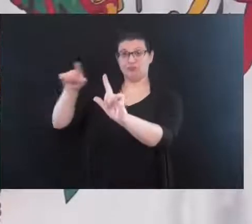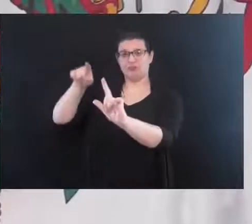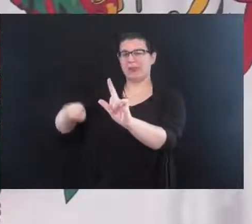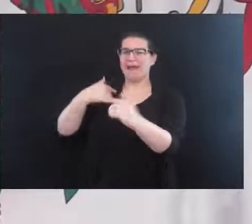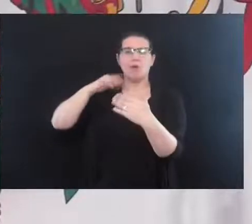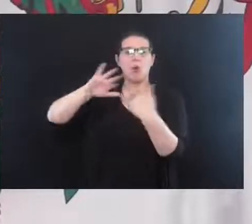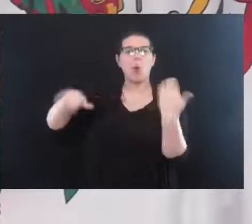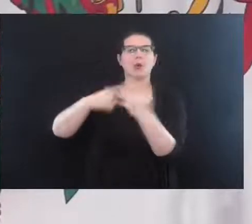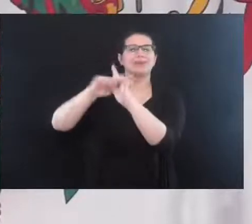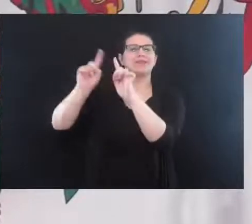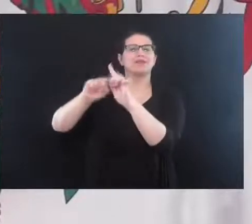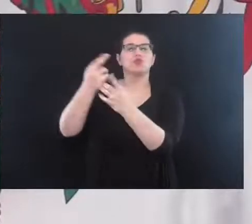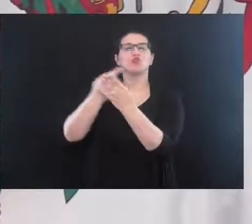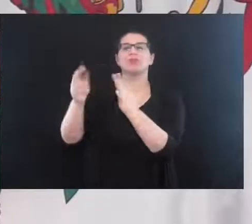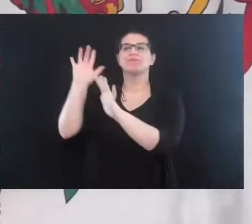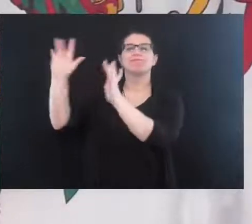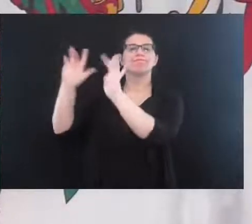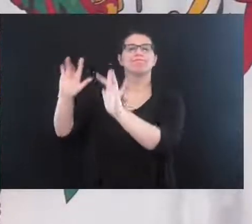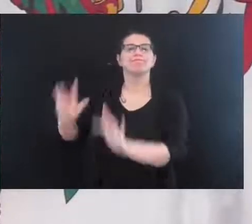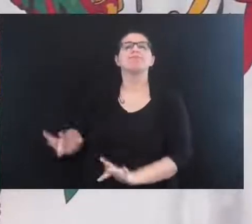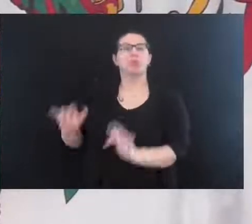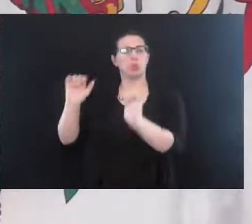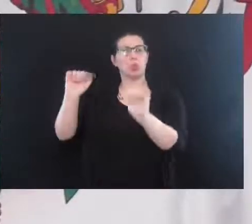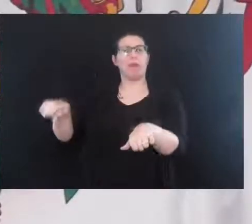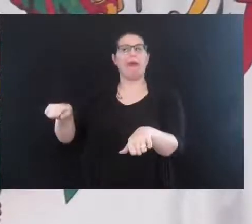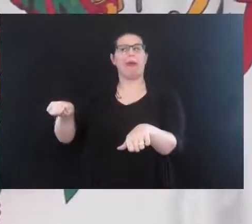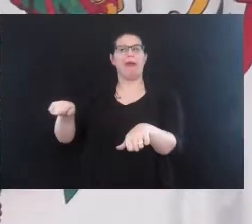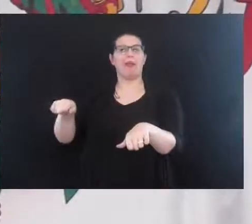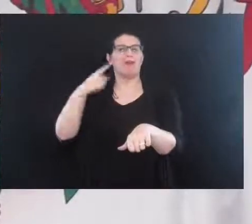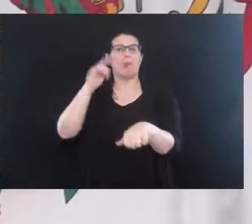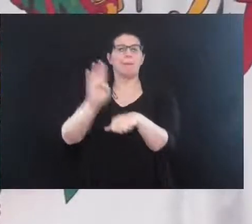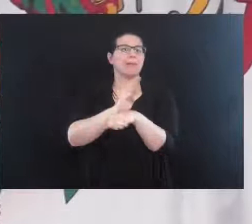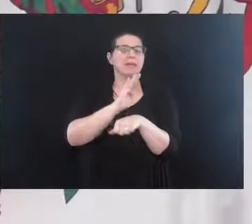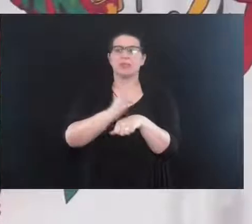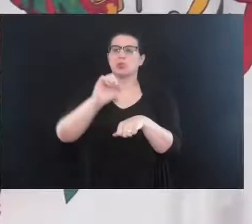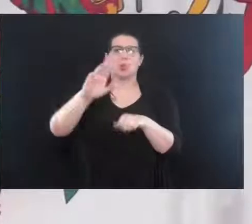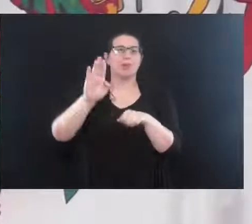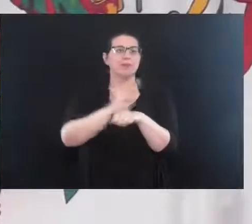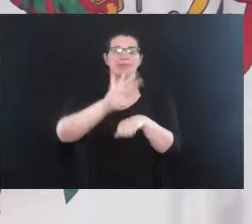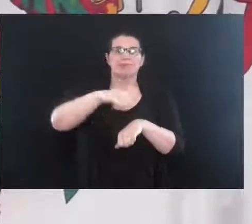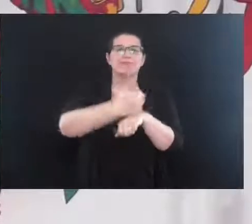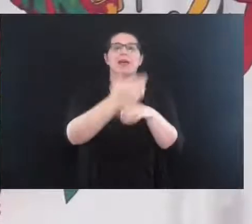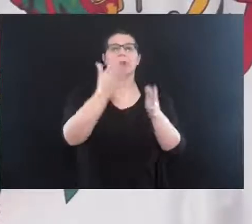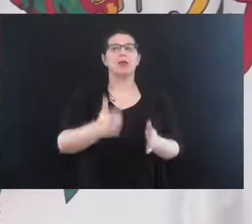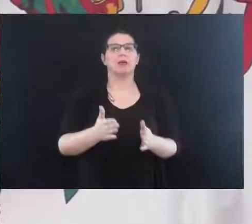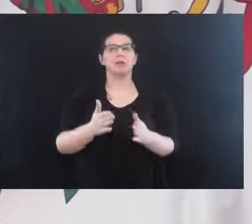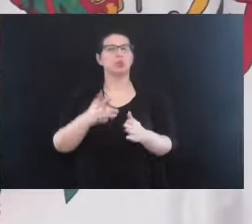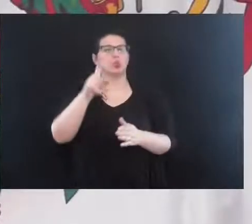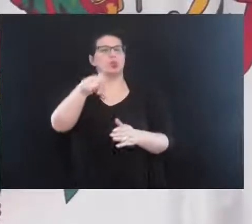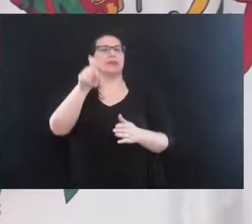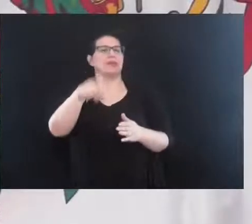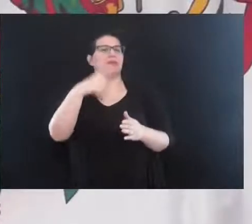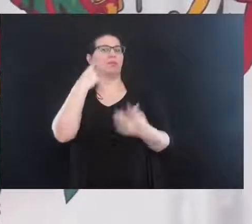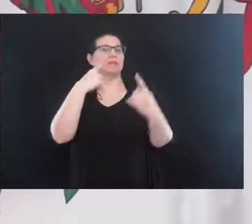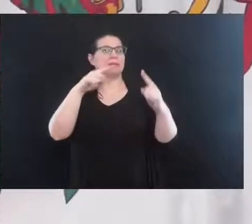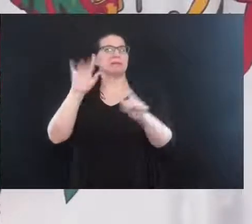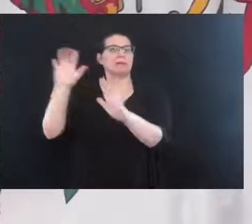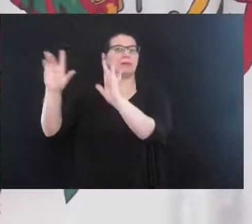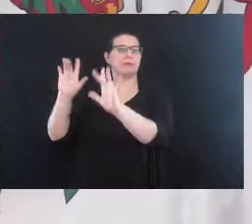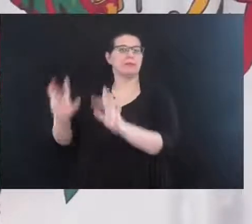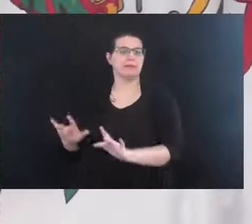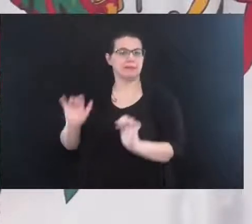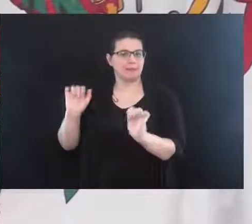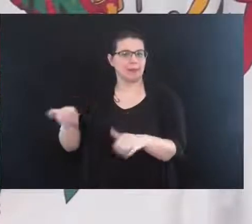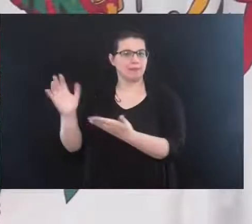and entrepreneurs need to succeed. And I'm not going to go through all that, but get this. Business Link